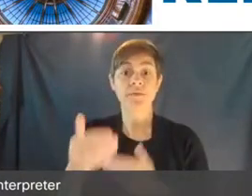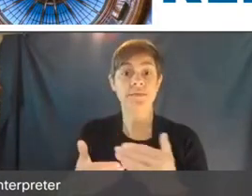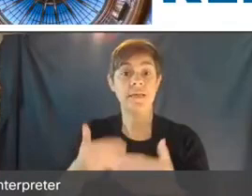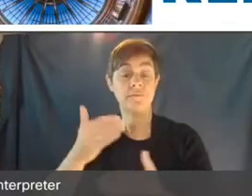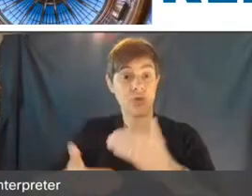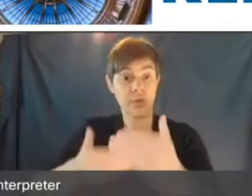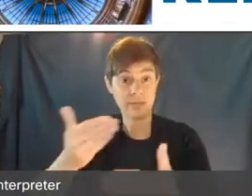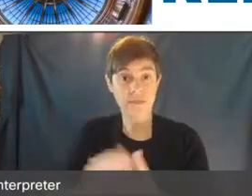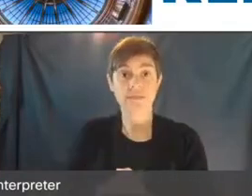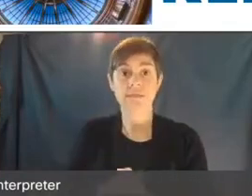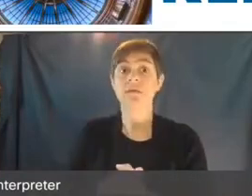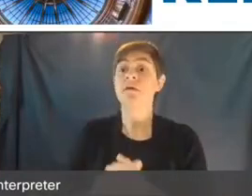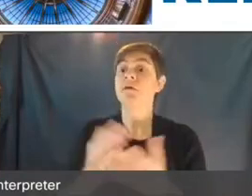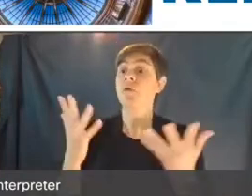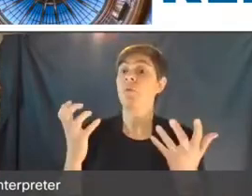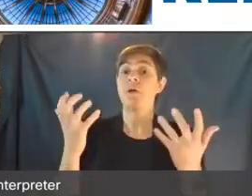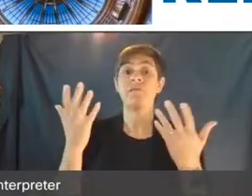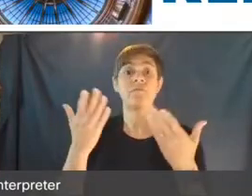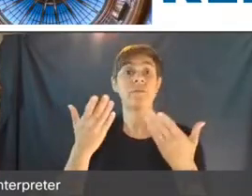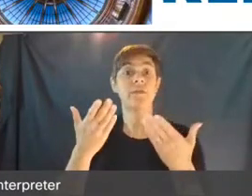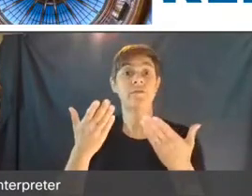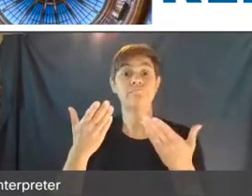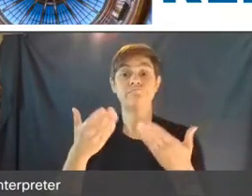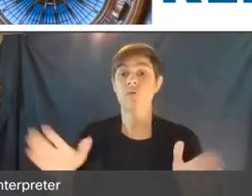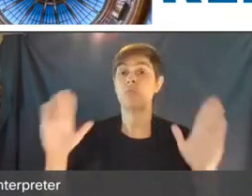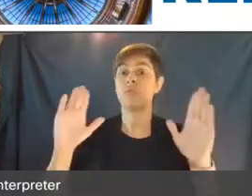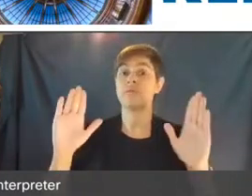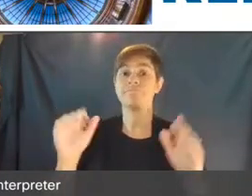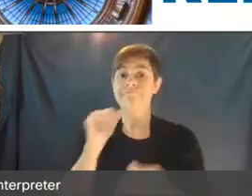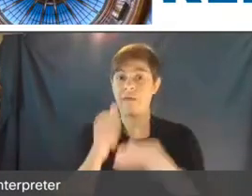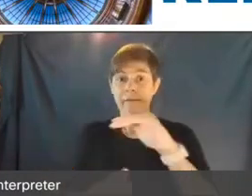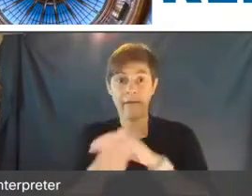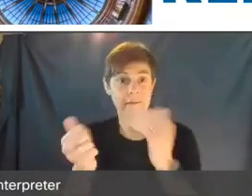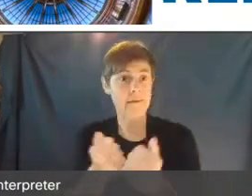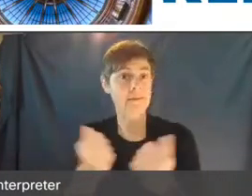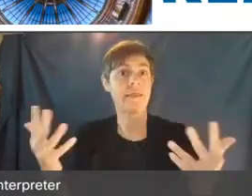unprecedented transparency and public access. What you have